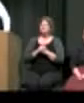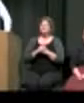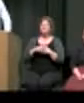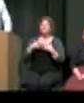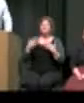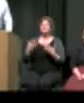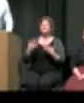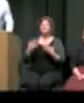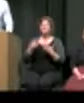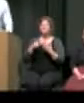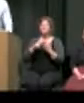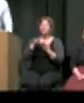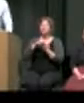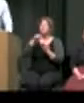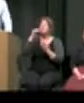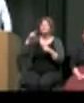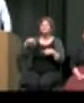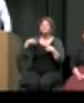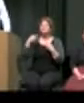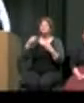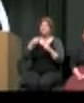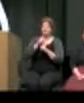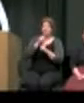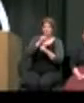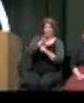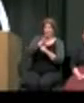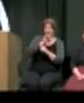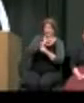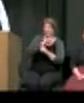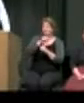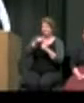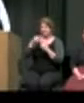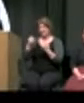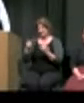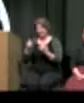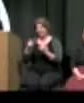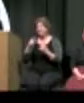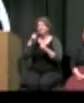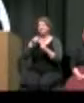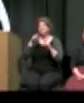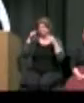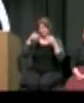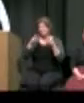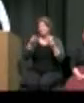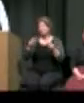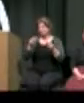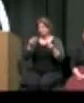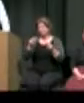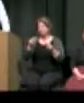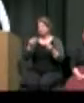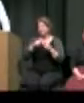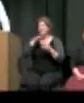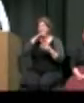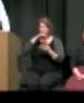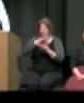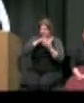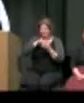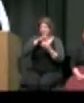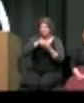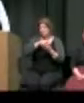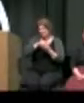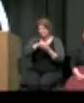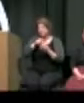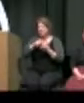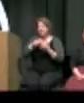So lessons learned with 2025 sediment processing is all about the moisture on this end. It was debris with the dredging and moisture